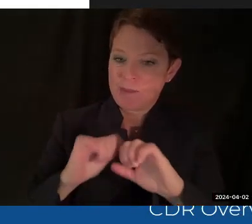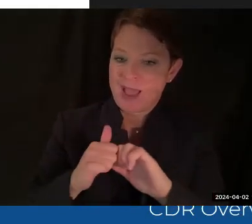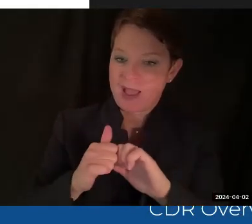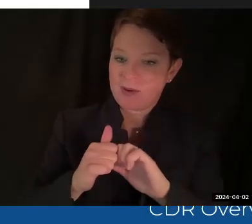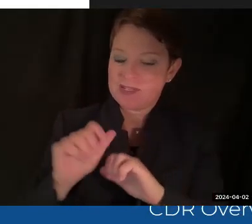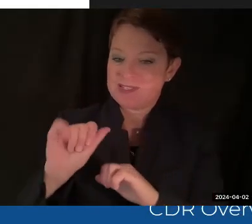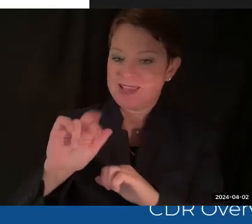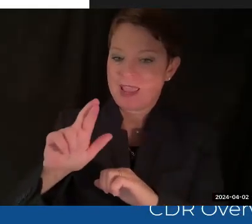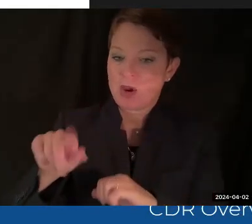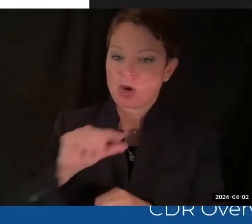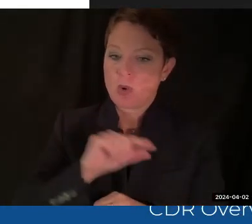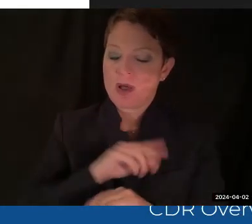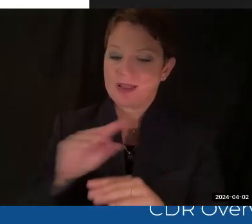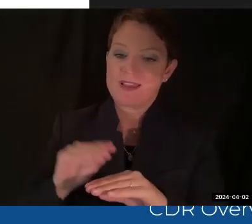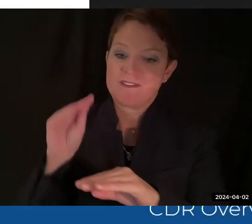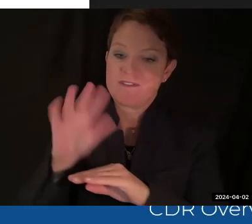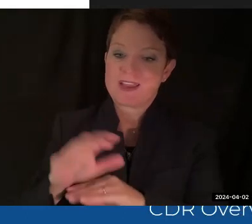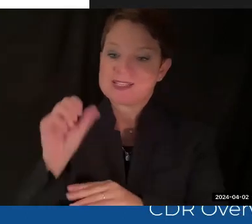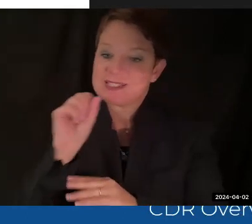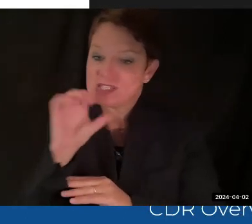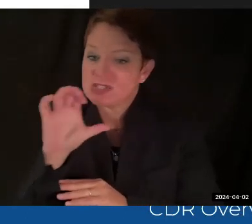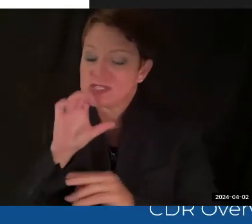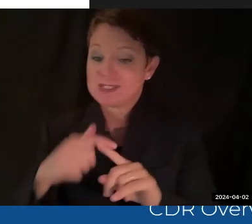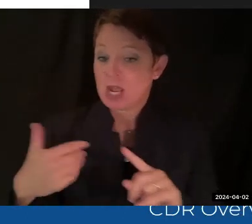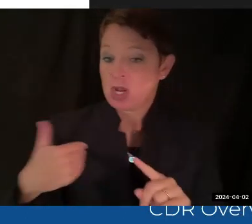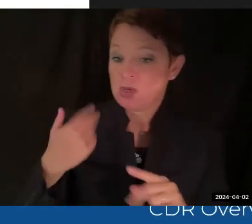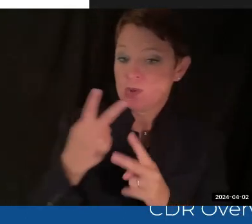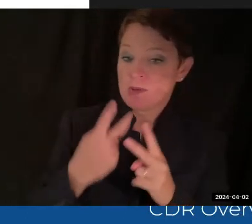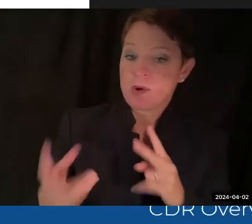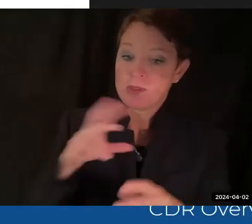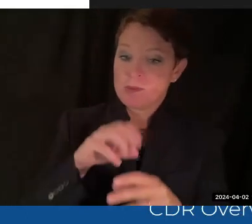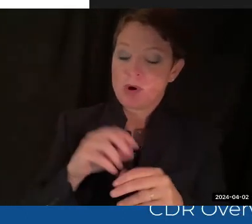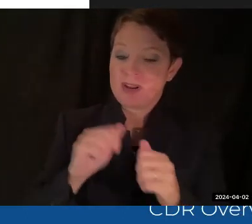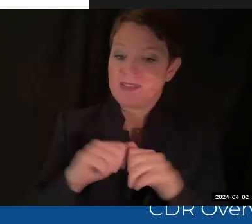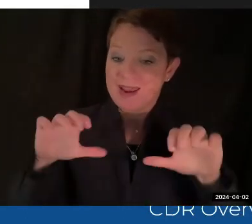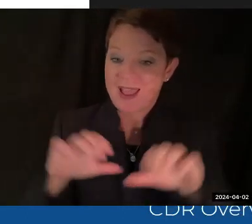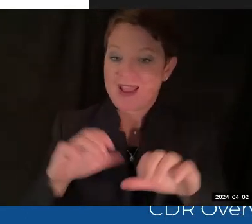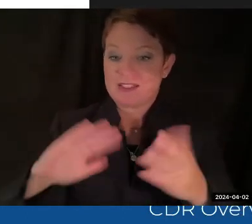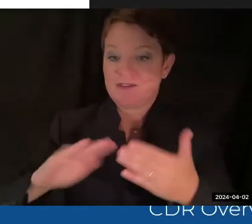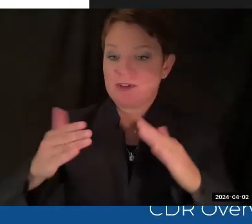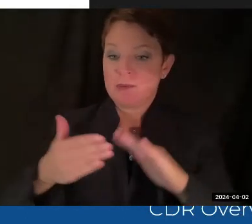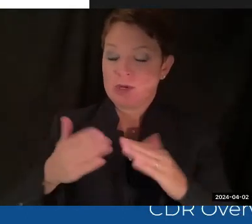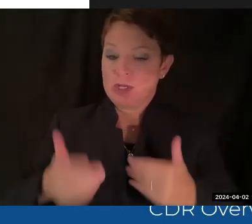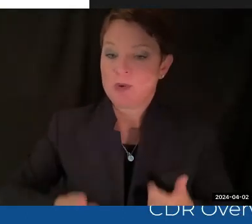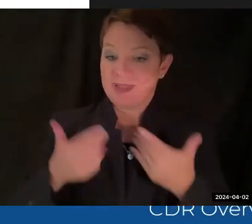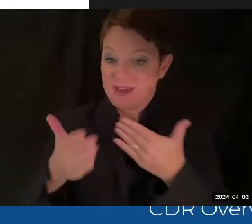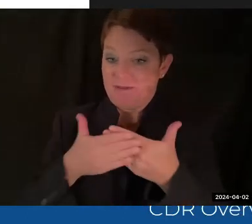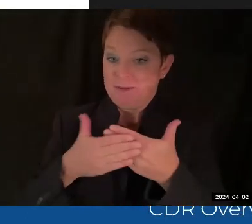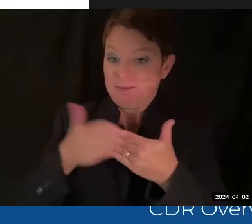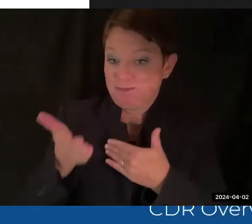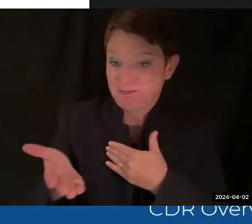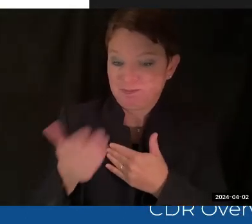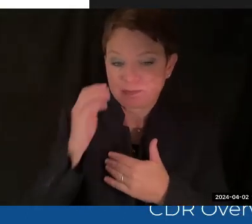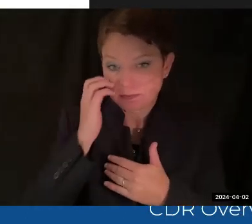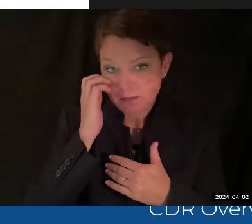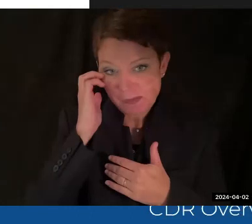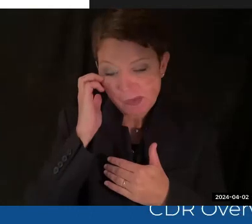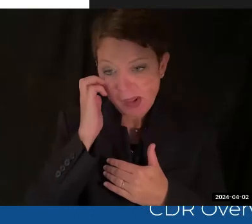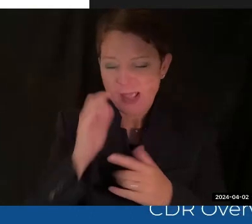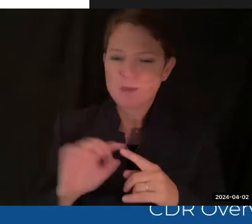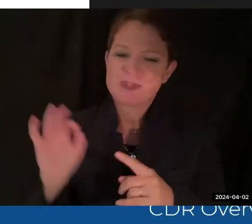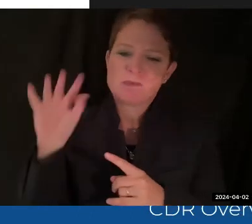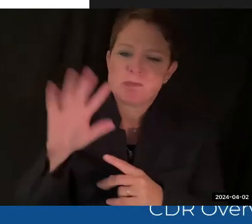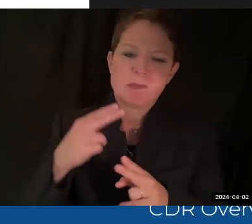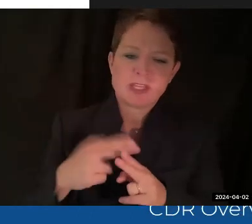air quality affect like the youth and the elderly that are all a part of this like very active community that live there? And this was brought up a little